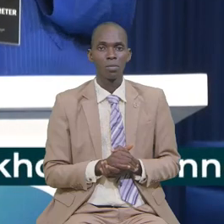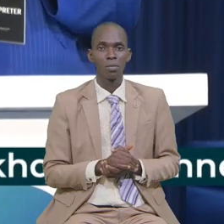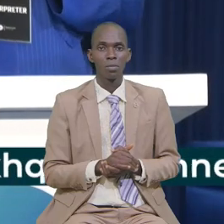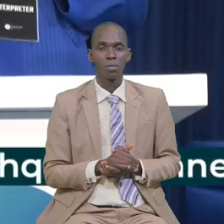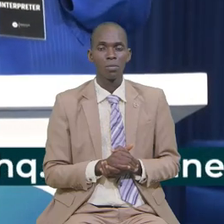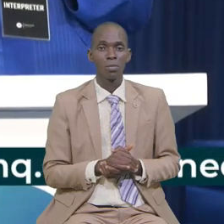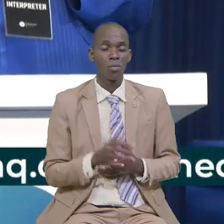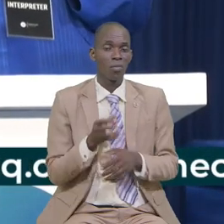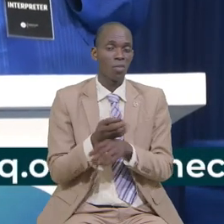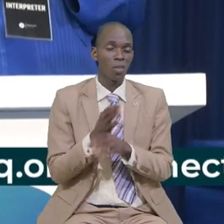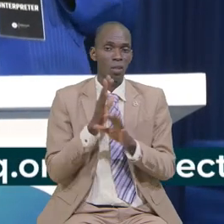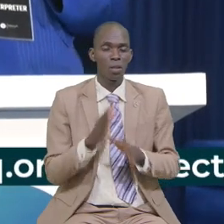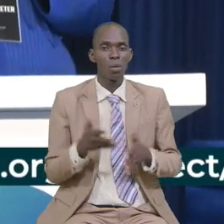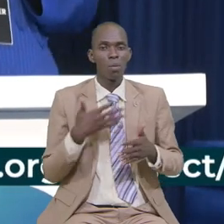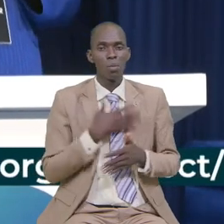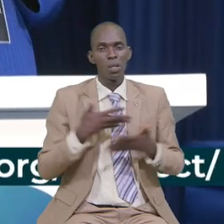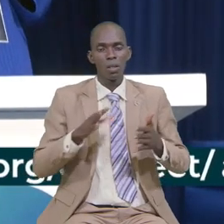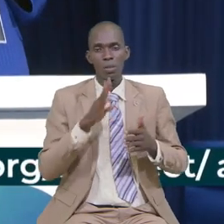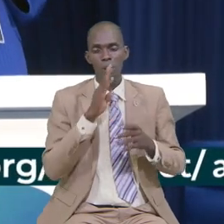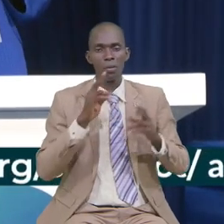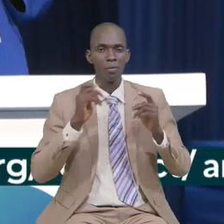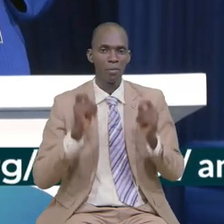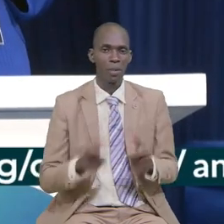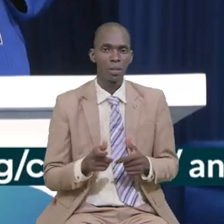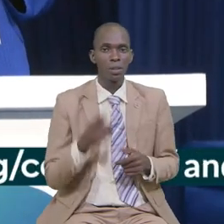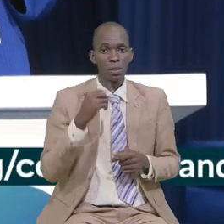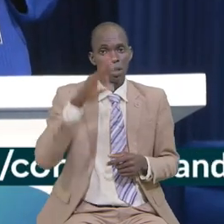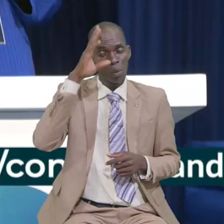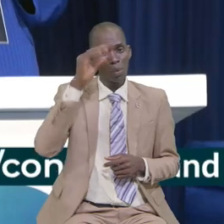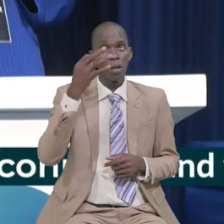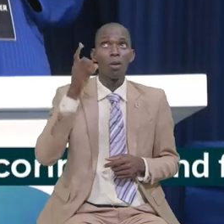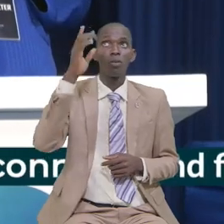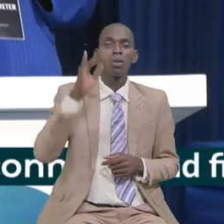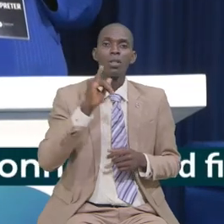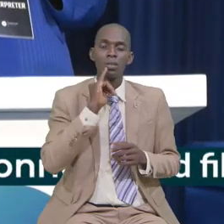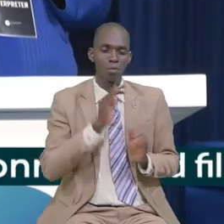Counselors, let's be fast. The man of God is about to minister to you.